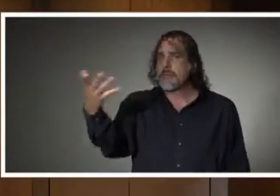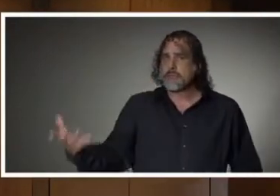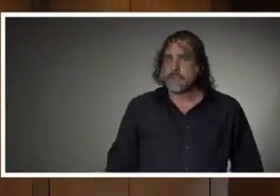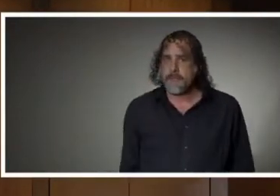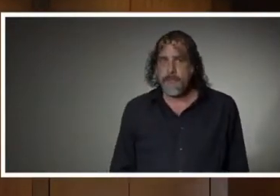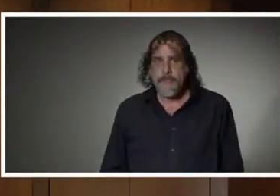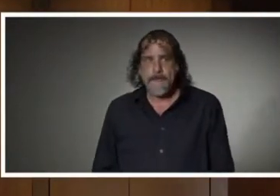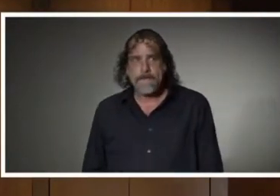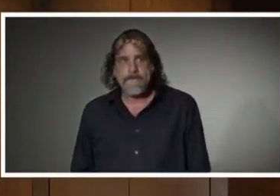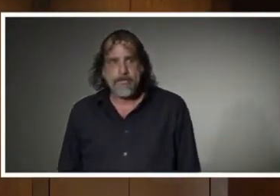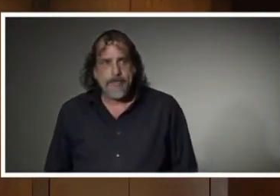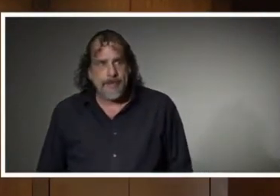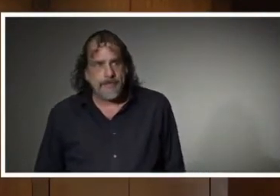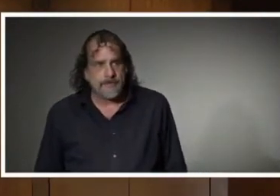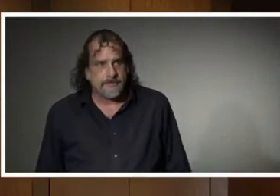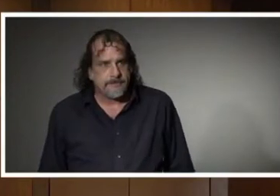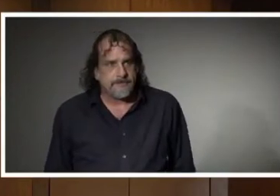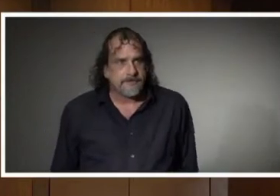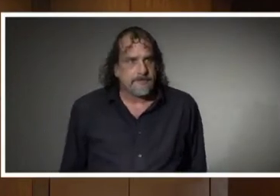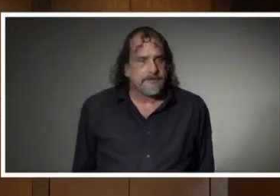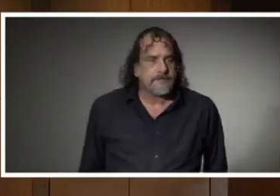Hunter Dawkins with the Gazebo Gazette has a